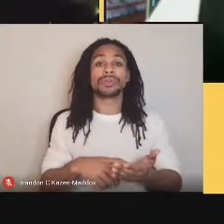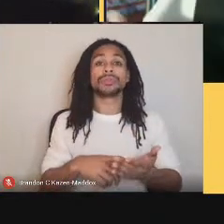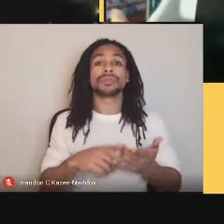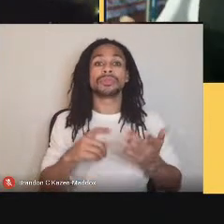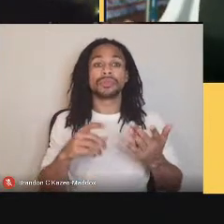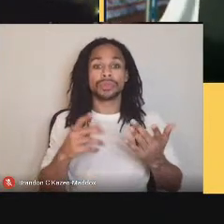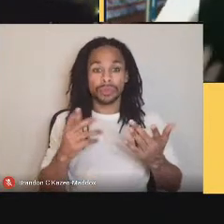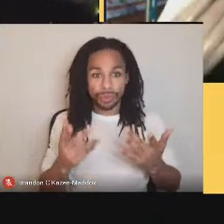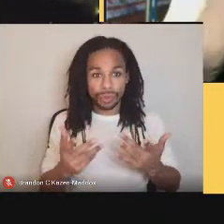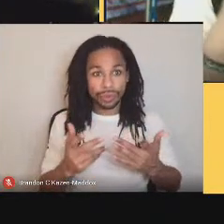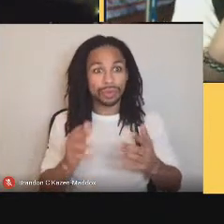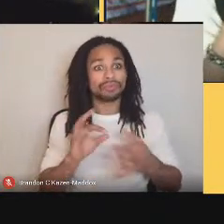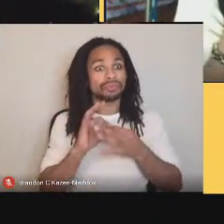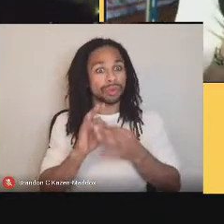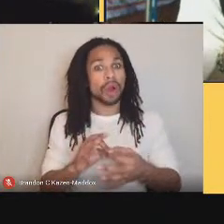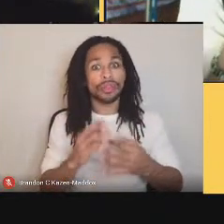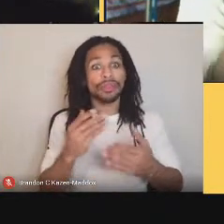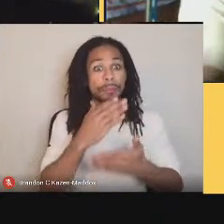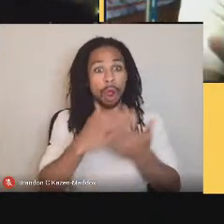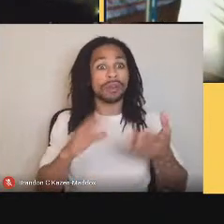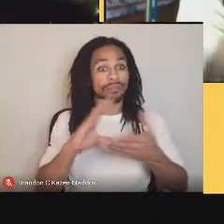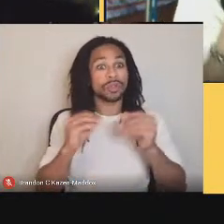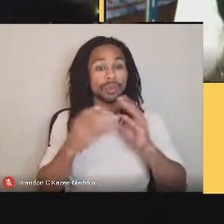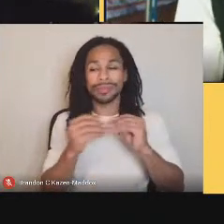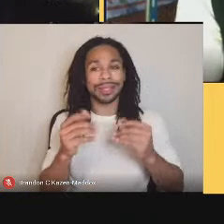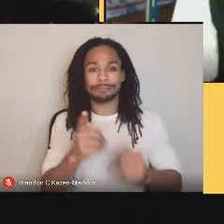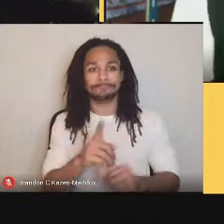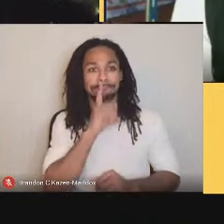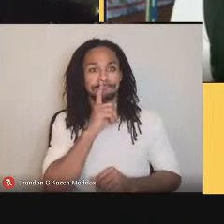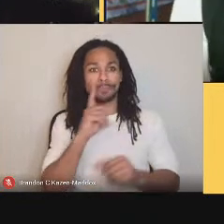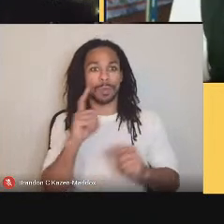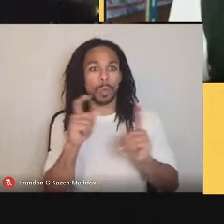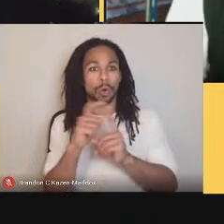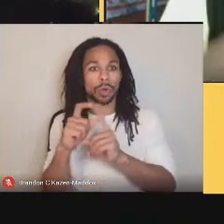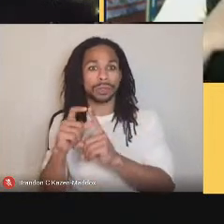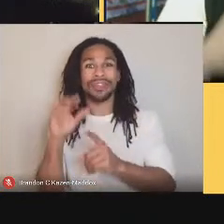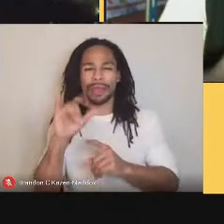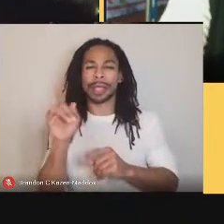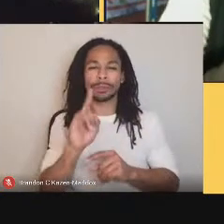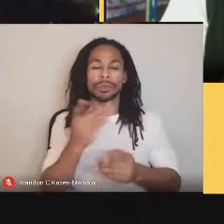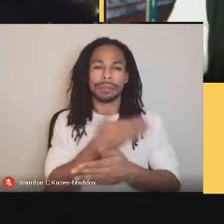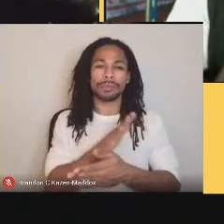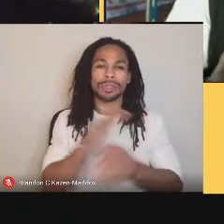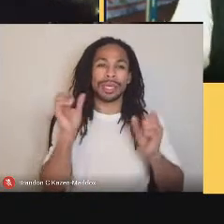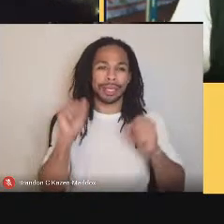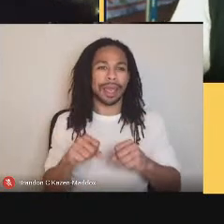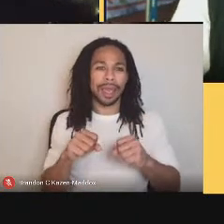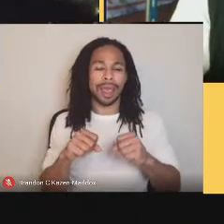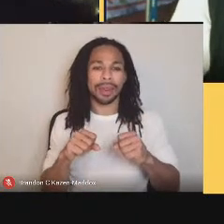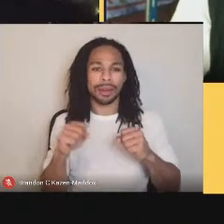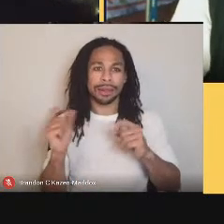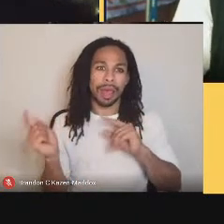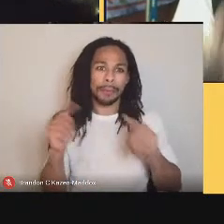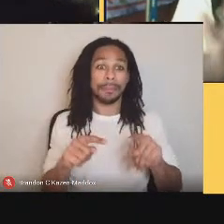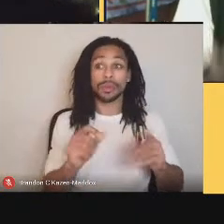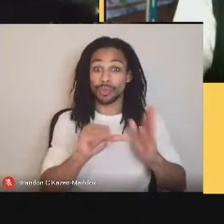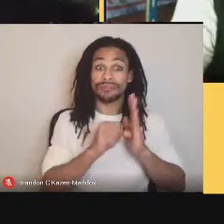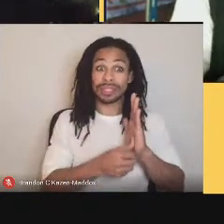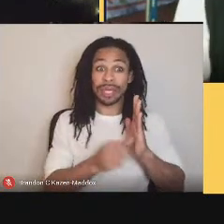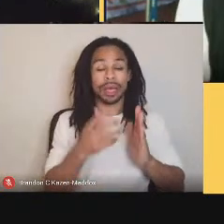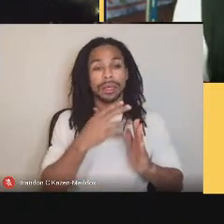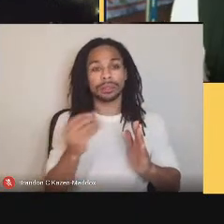the part of the story that's not necessarily being said by words. That's where the music can come in to really not only emphasize, but